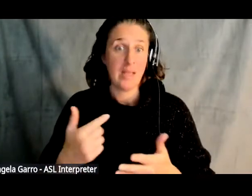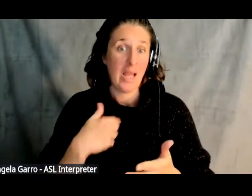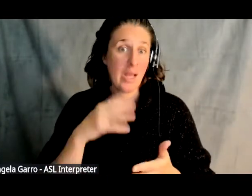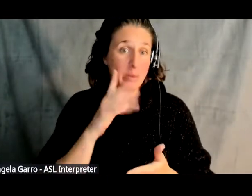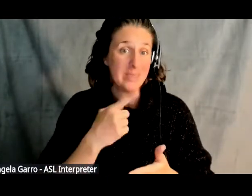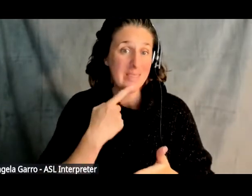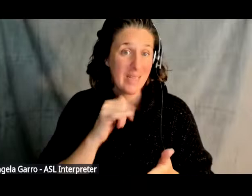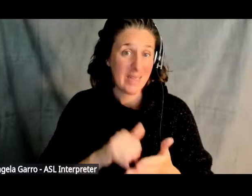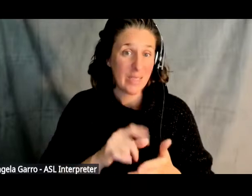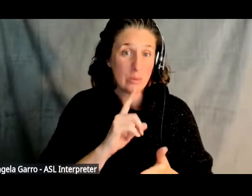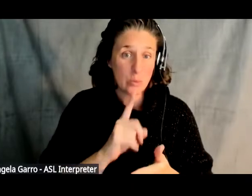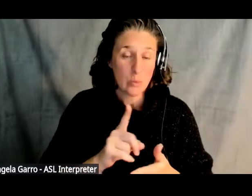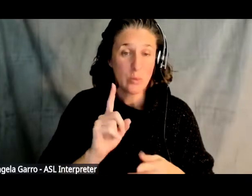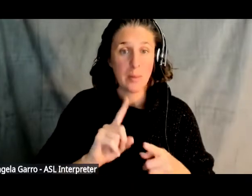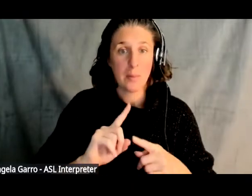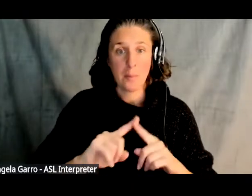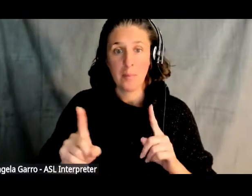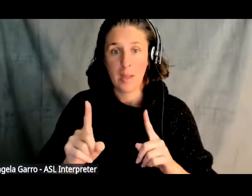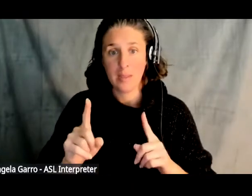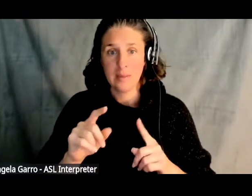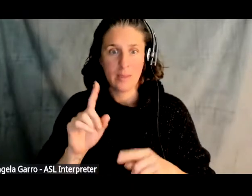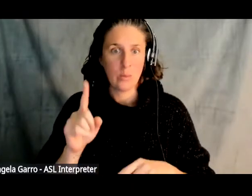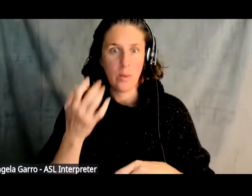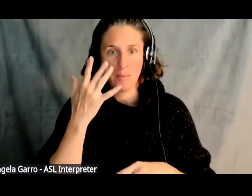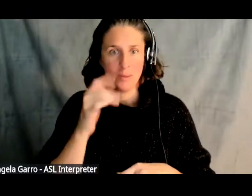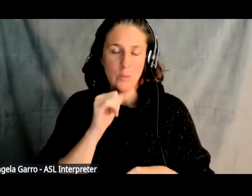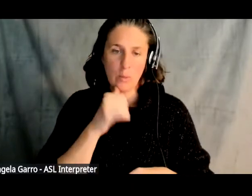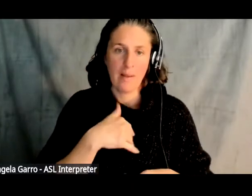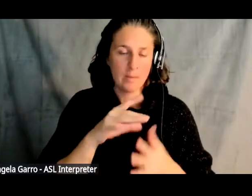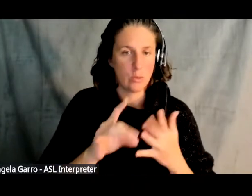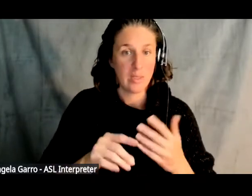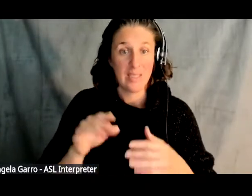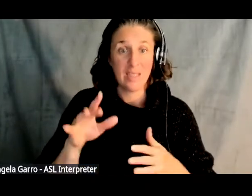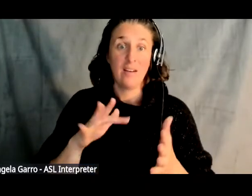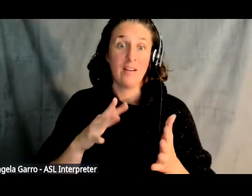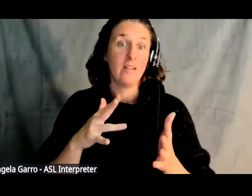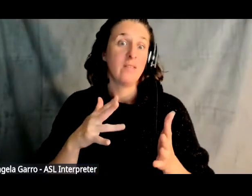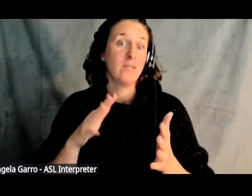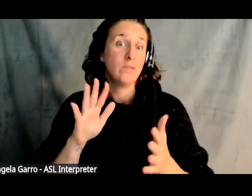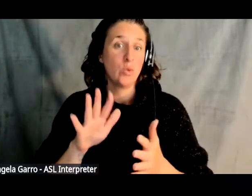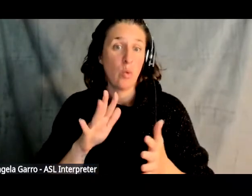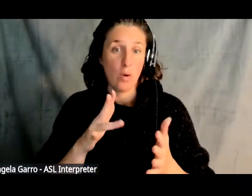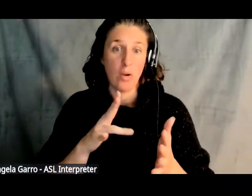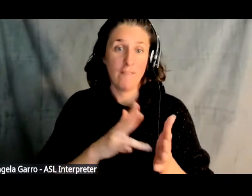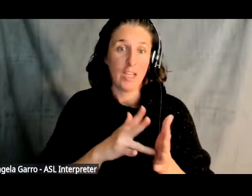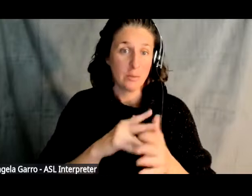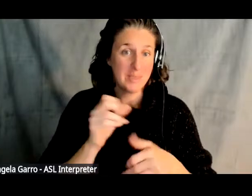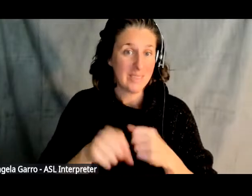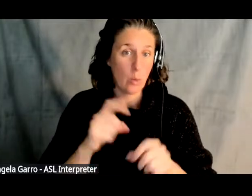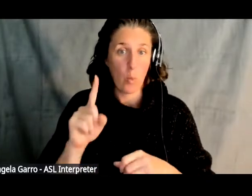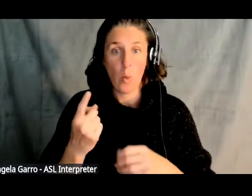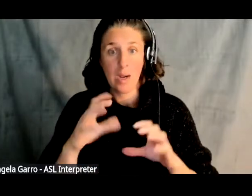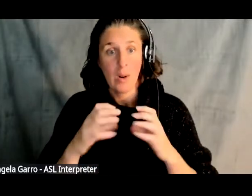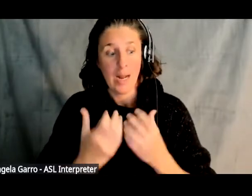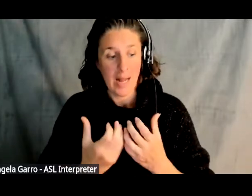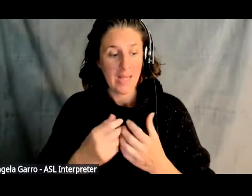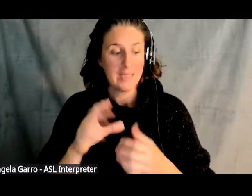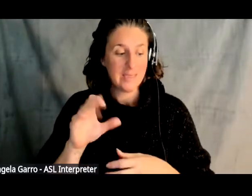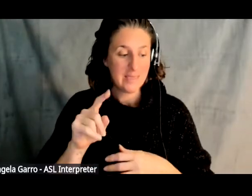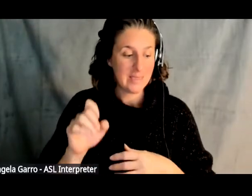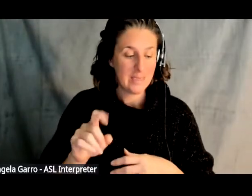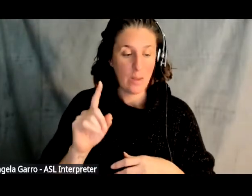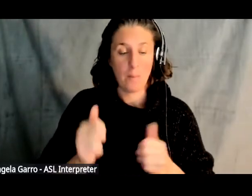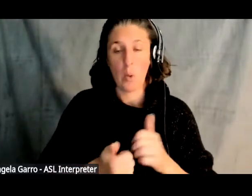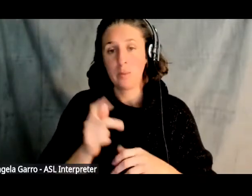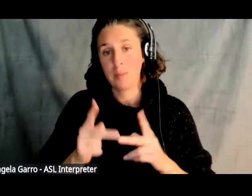true, but that's only because we do not have a choice. Because in freshman year, we just have one class that we can take in CTE, And most people, they want sports,